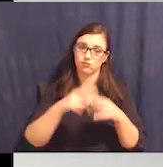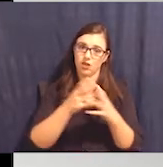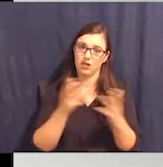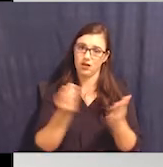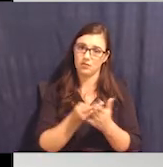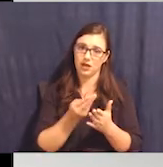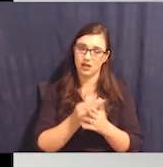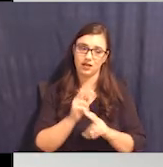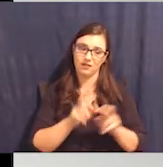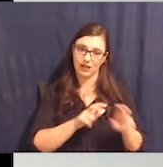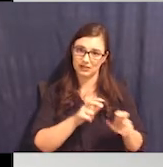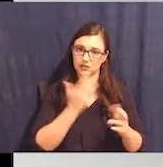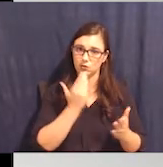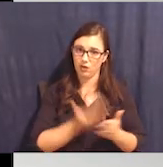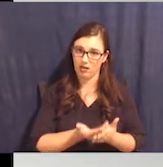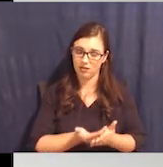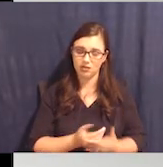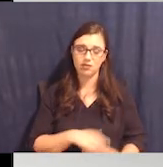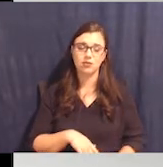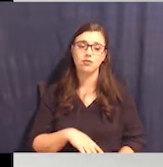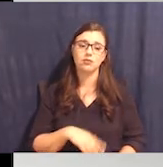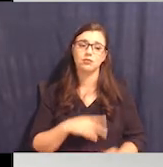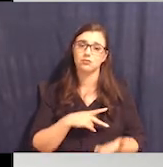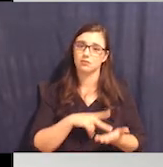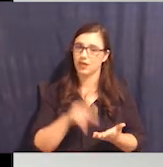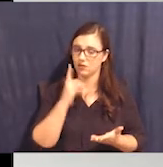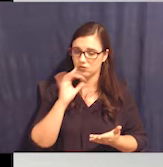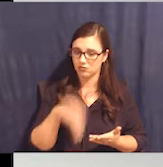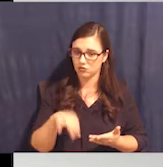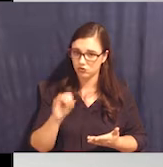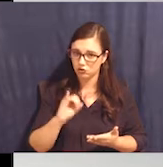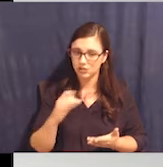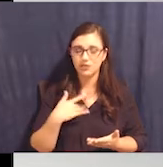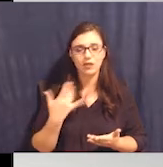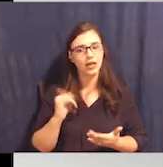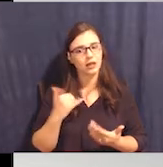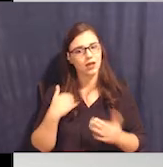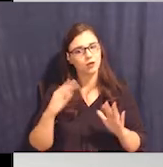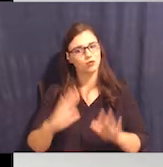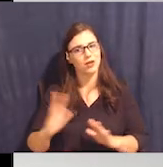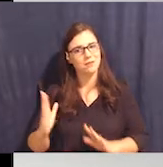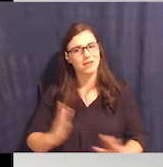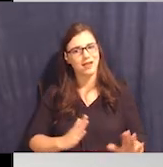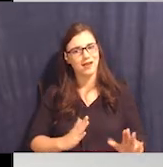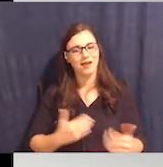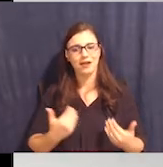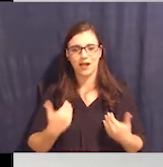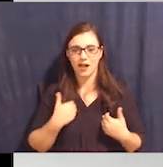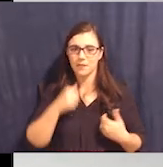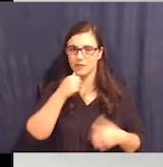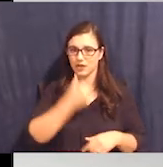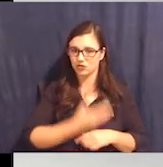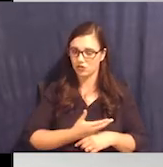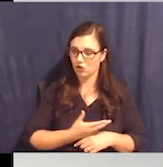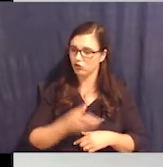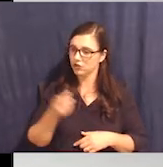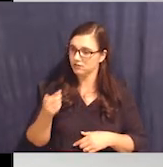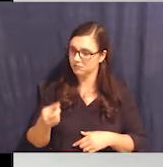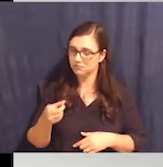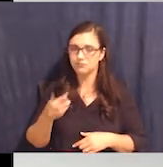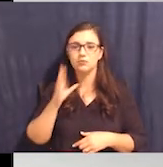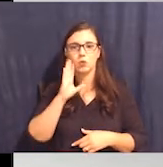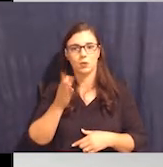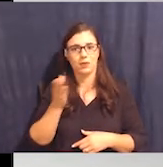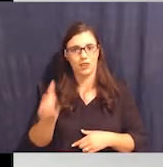money. We invested it well. We paid for the insurance, and I felt like I had a great plan. You know, I had my